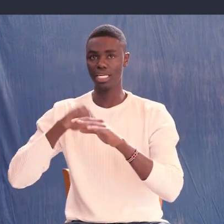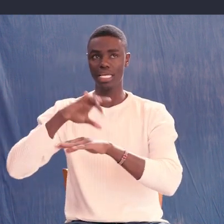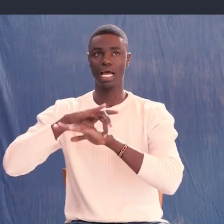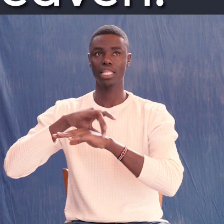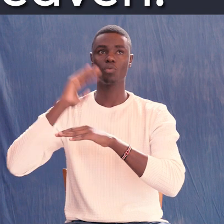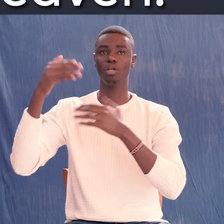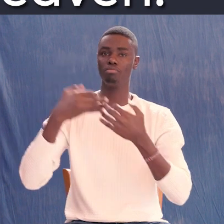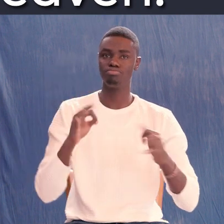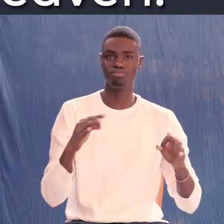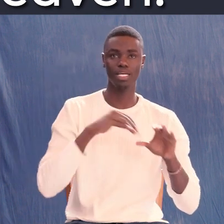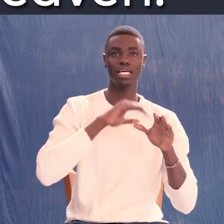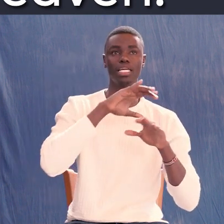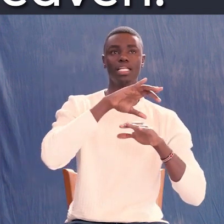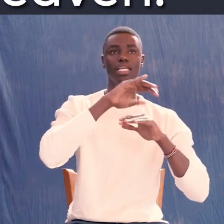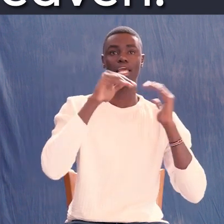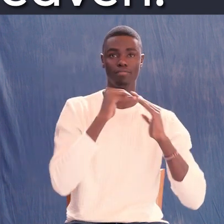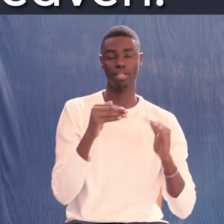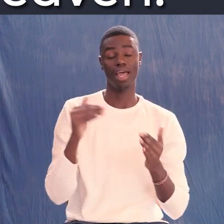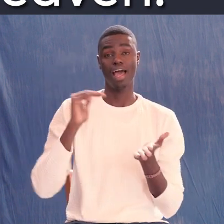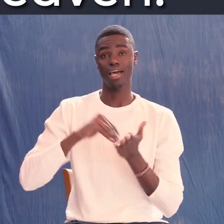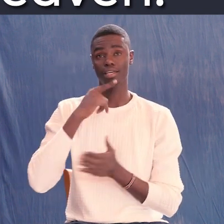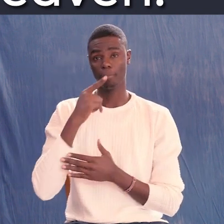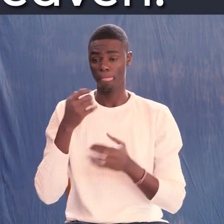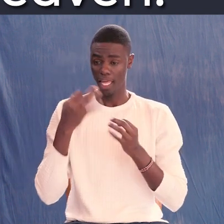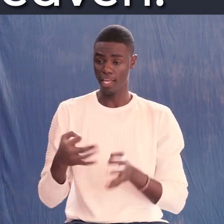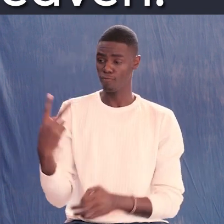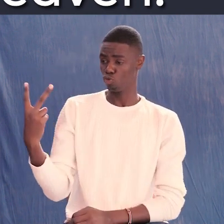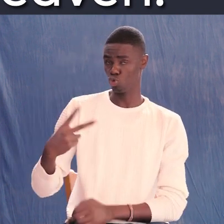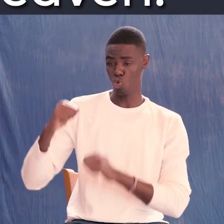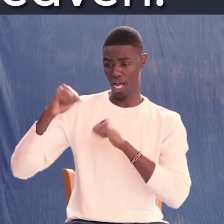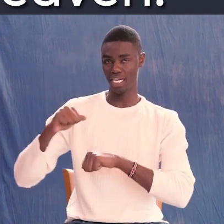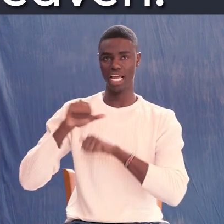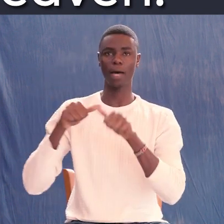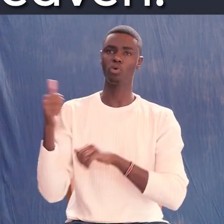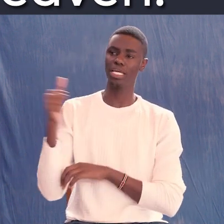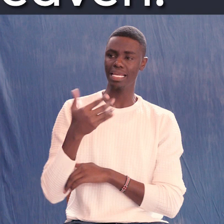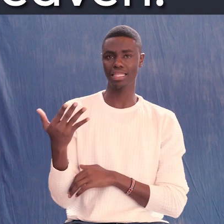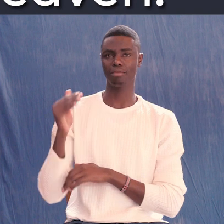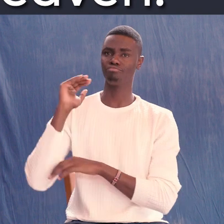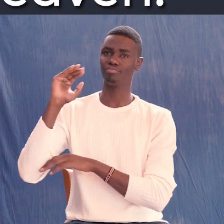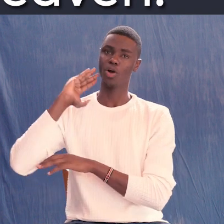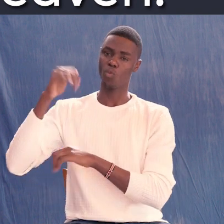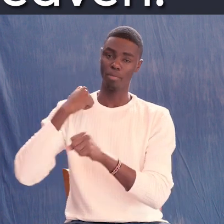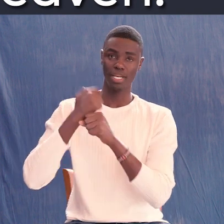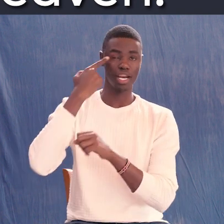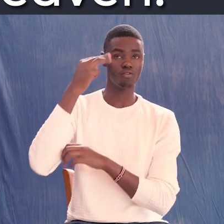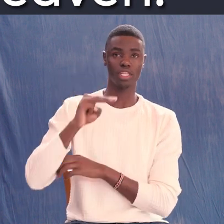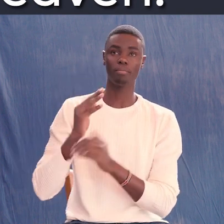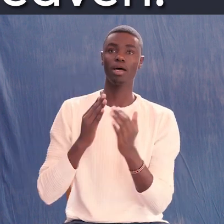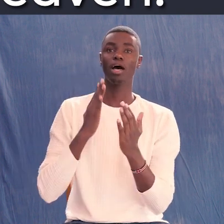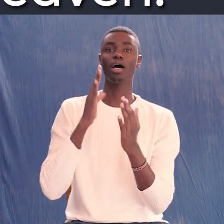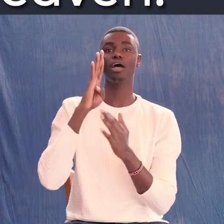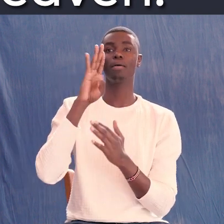in heaven. Again, I say to you that if two of you agree on earth about anything that they may ask, it shall be done for them by my father